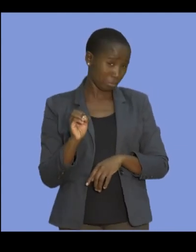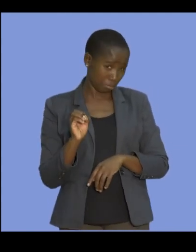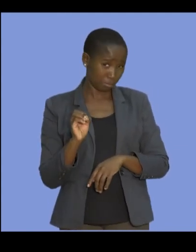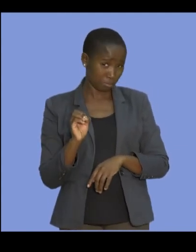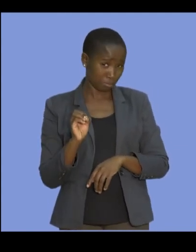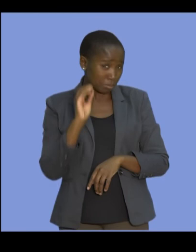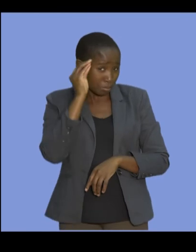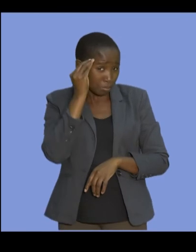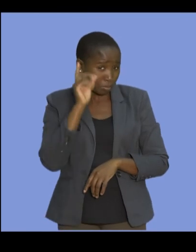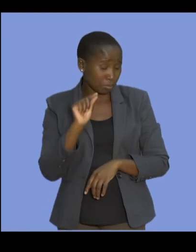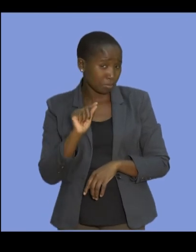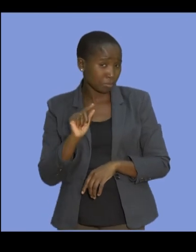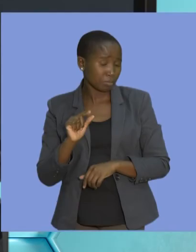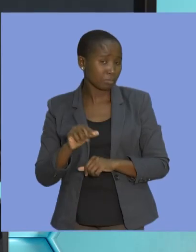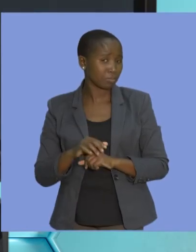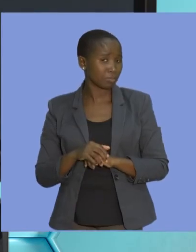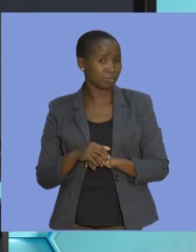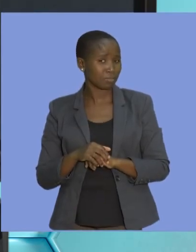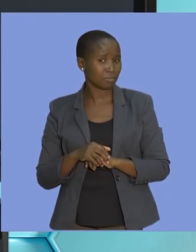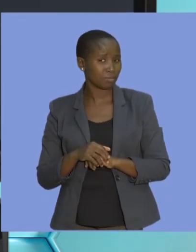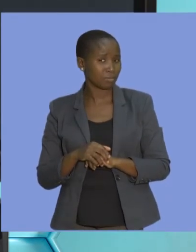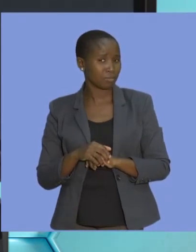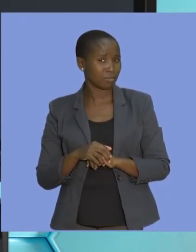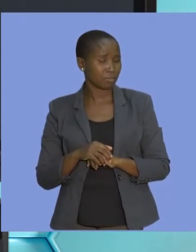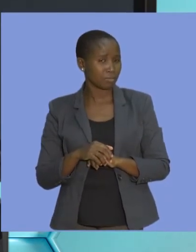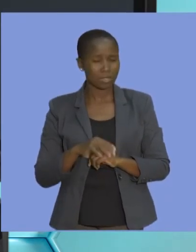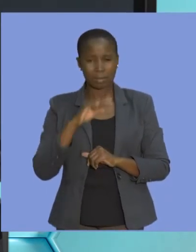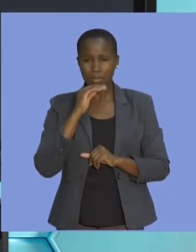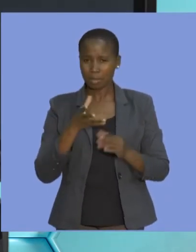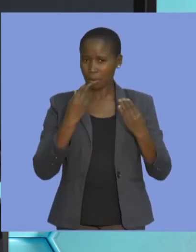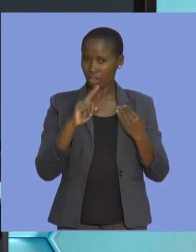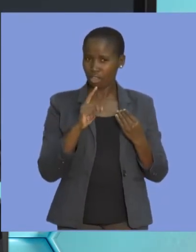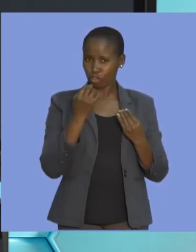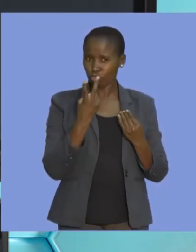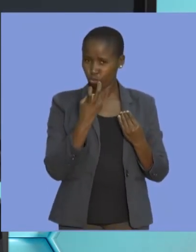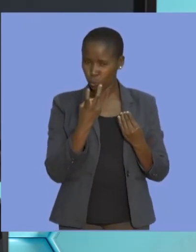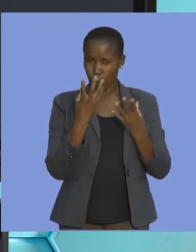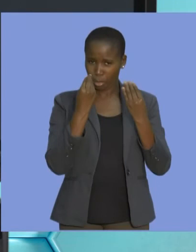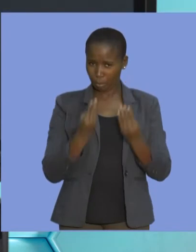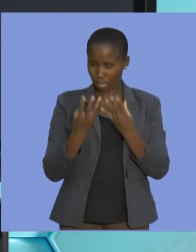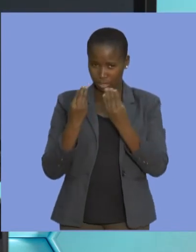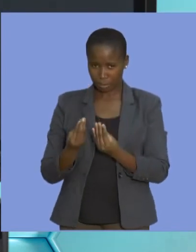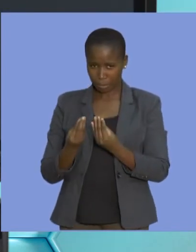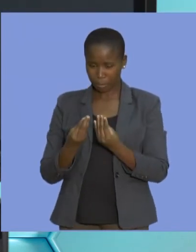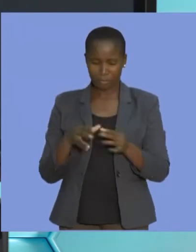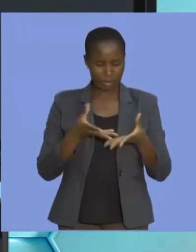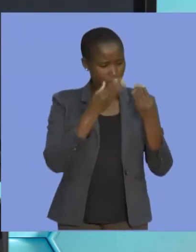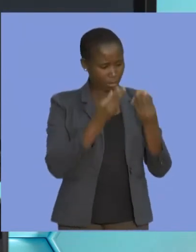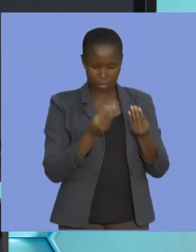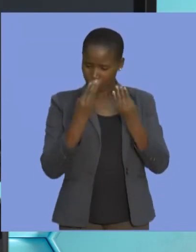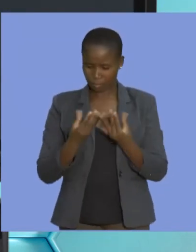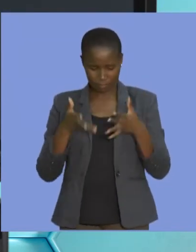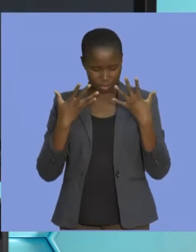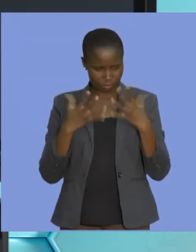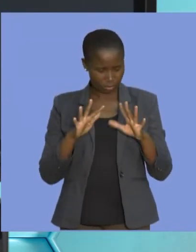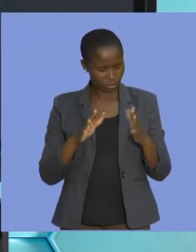Interesting. What I did, I took data. After taking the data, I calculate